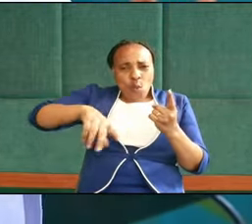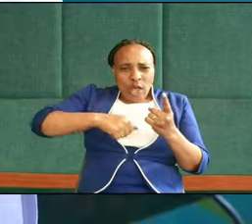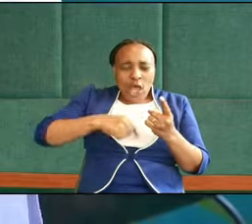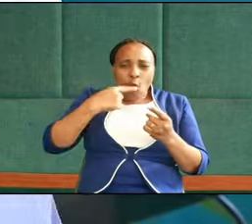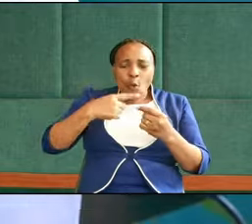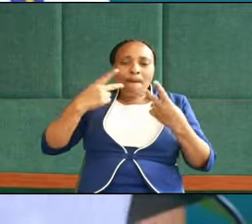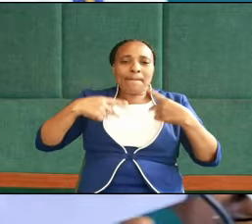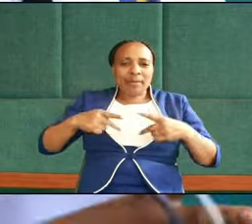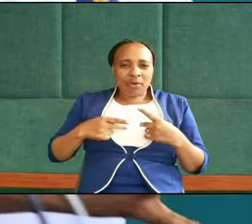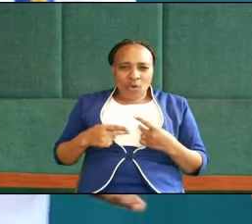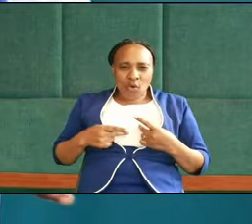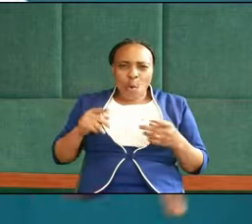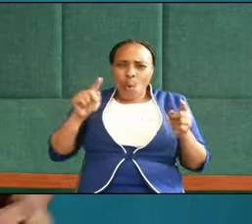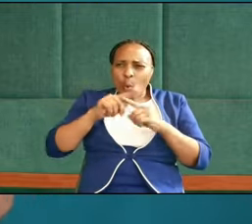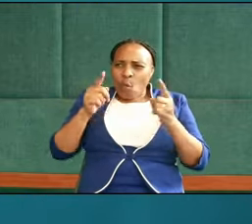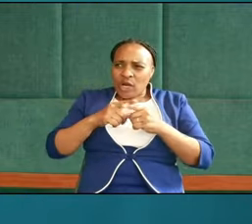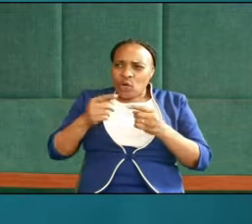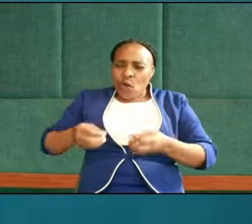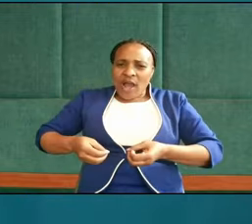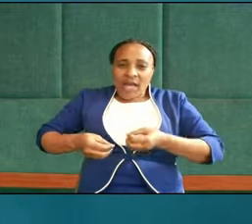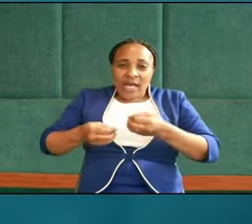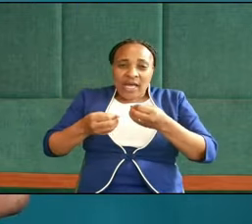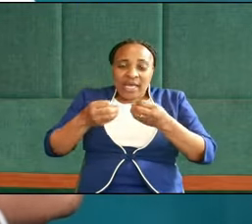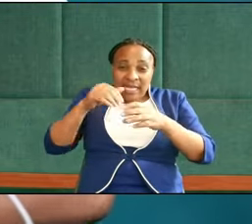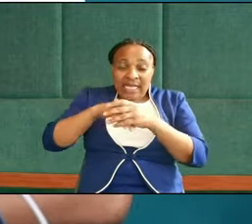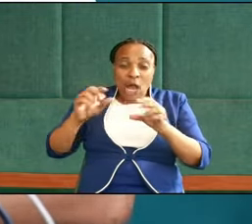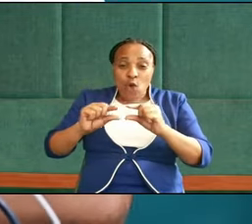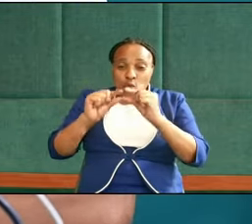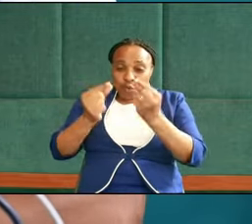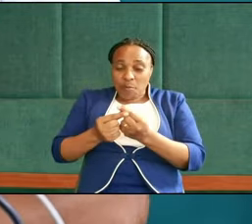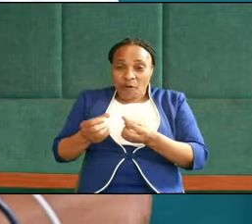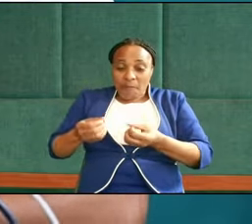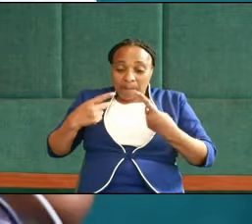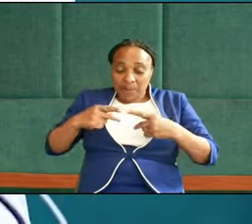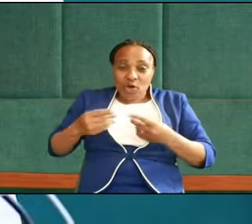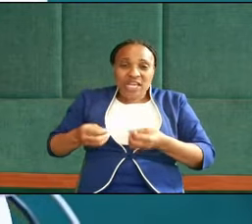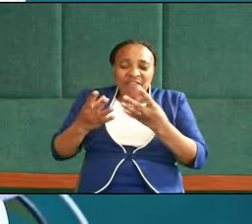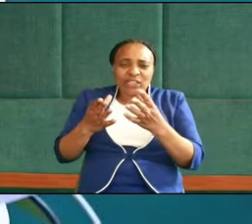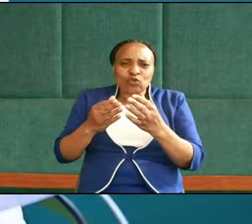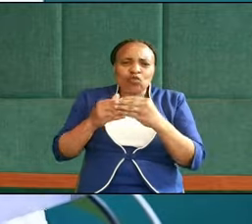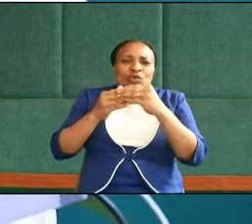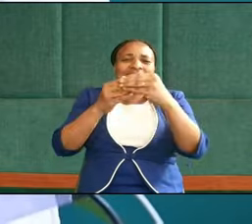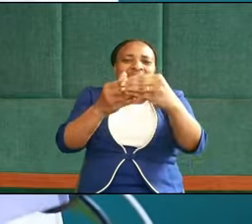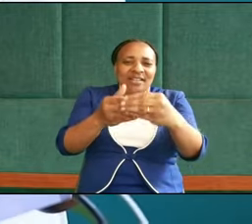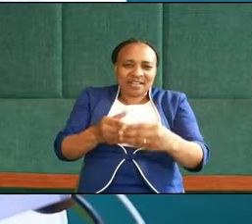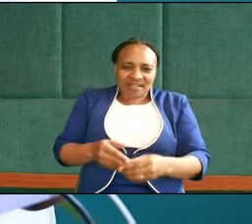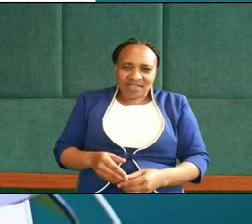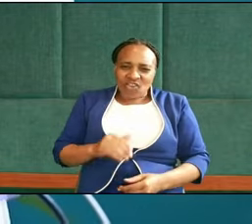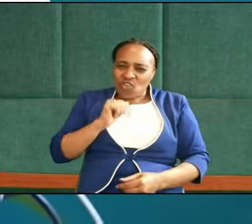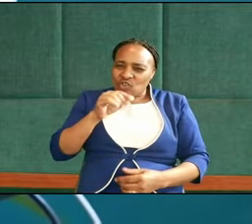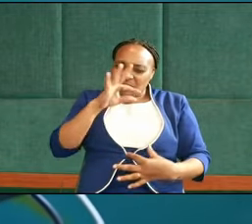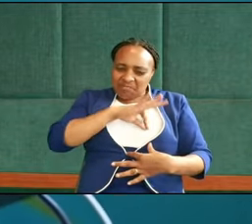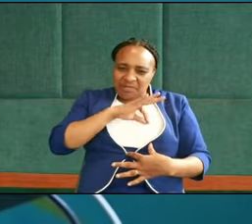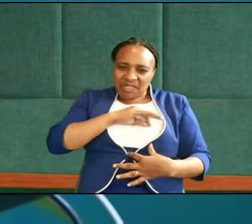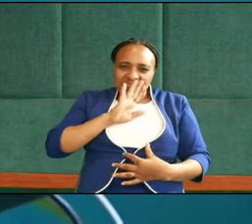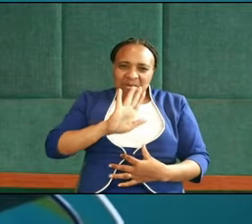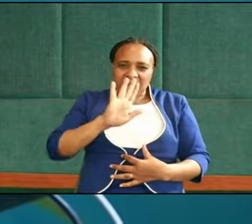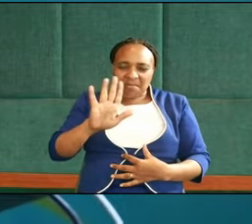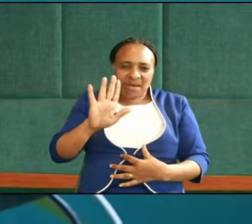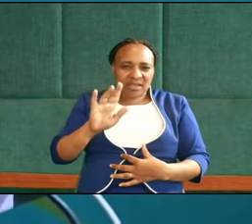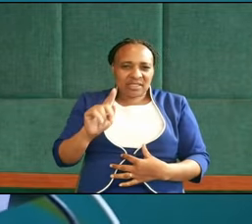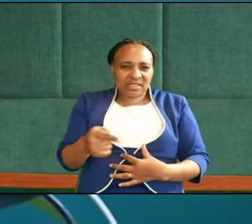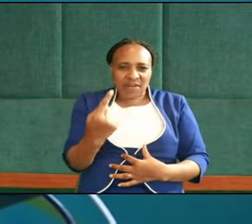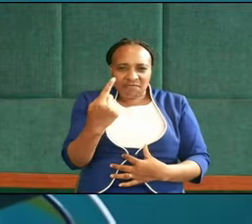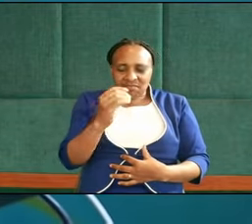grassroots people. When you are giving a group of people to lead, it is not a personal gain. It is